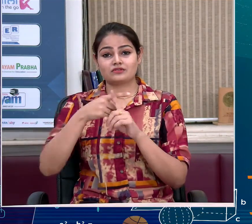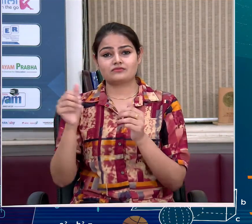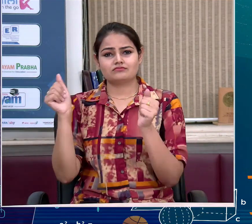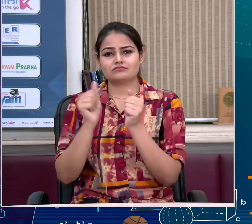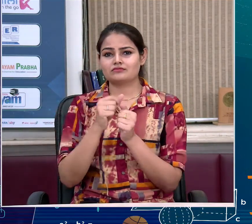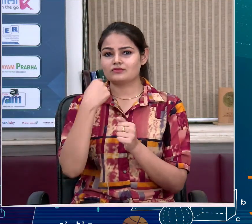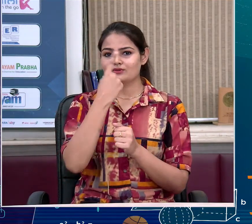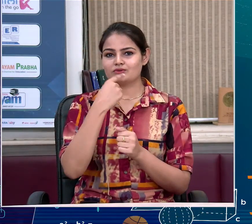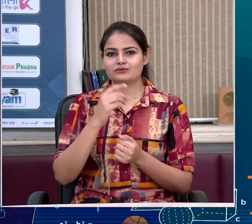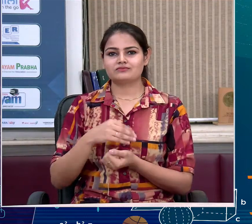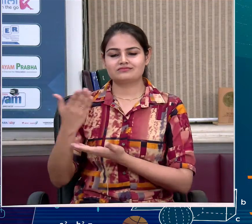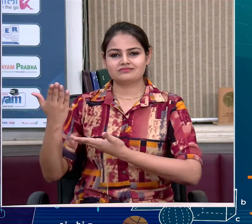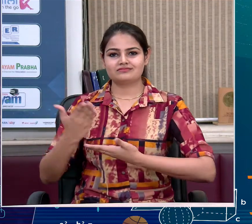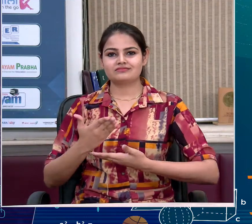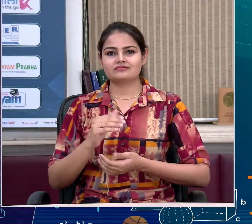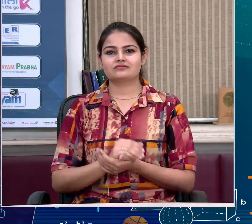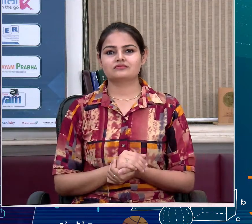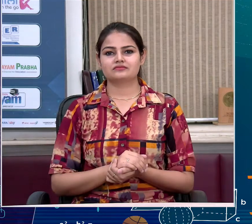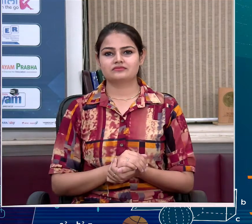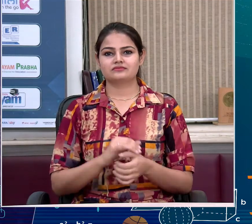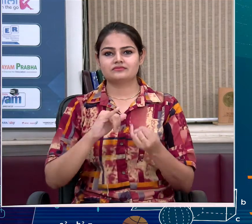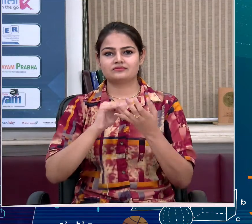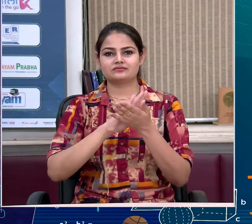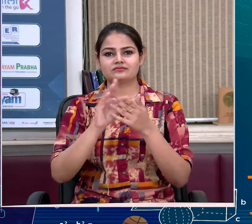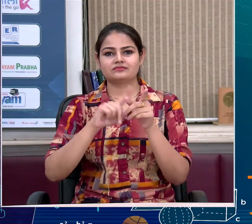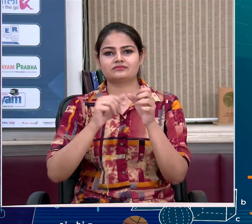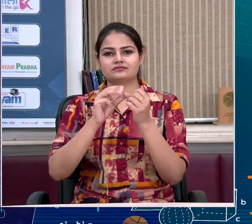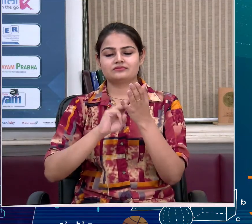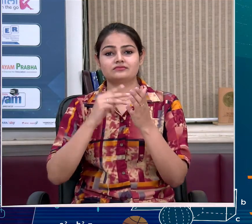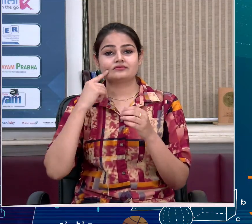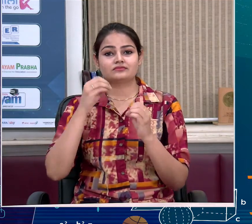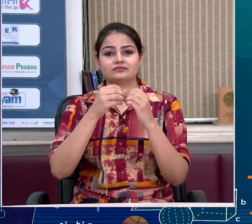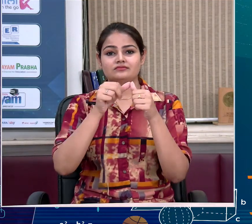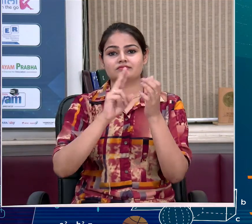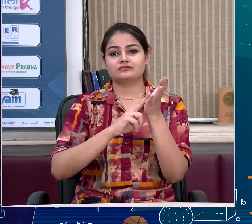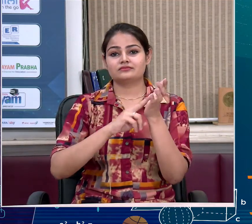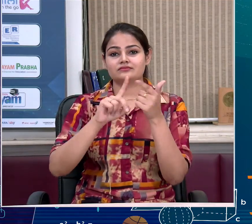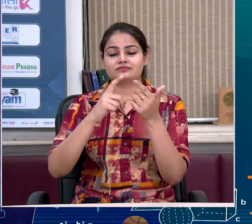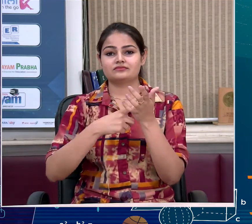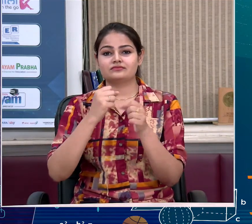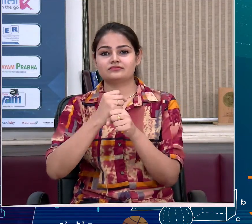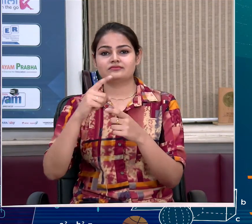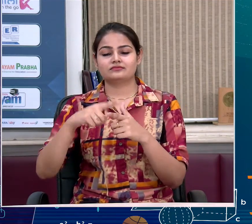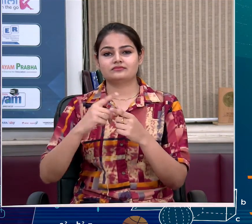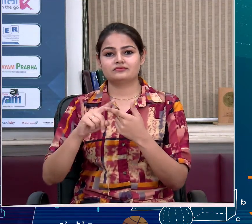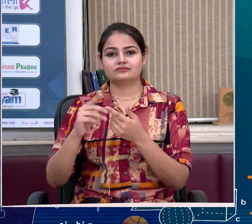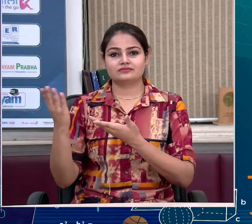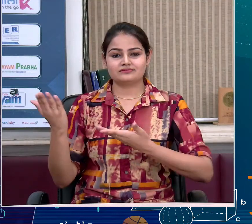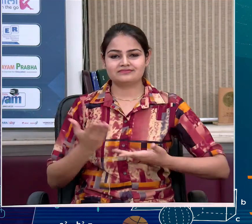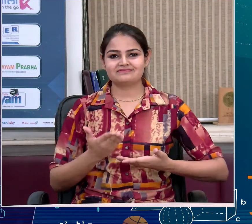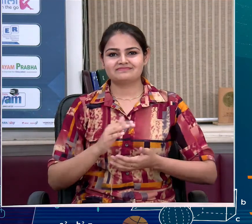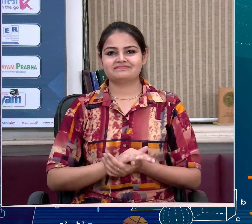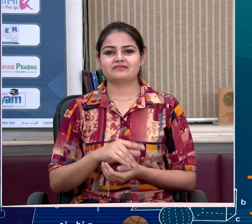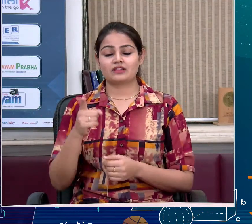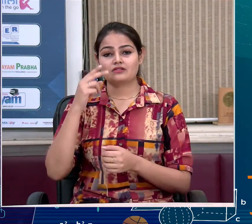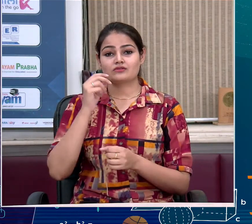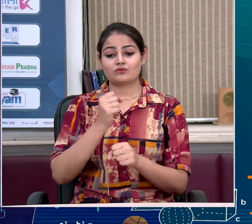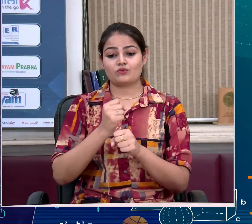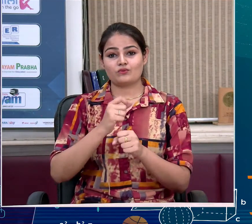introduce Mrs. Shami Banerjee. She's special educator from Pathways, Gurgaon. We welcome you, Mrs. Banerjee, for today's live interaction